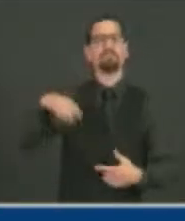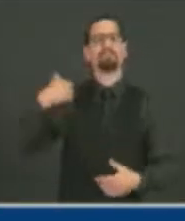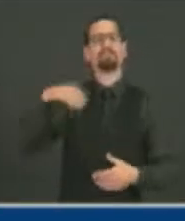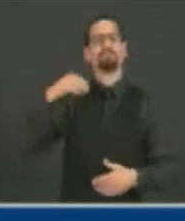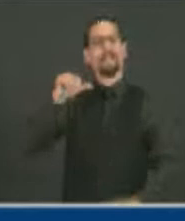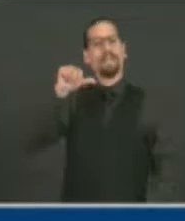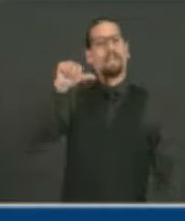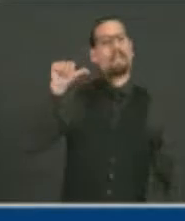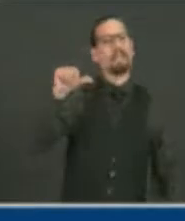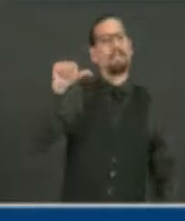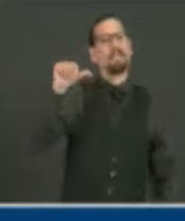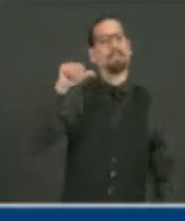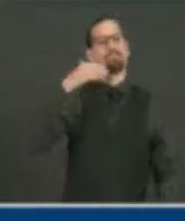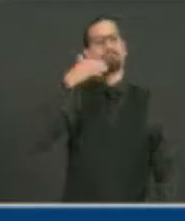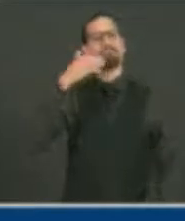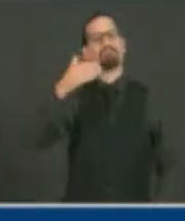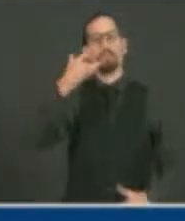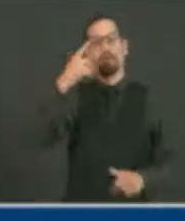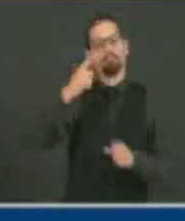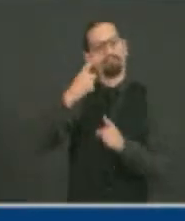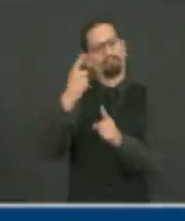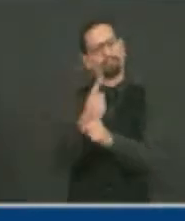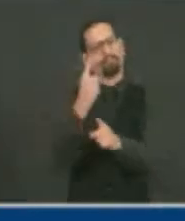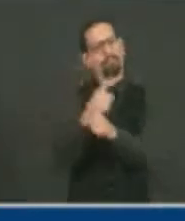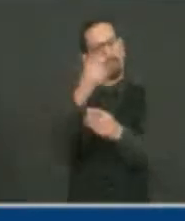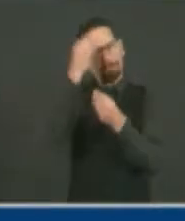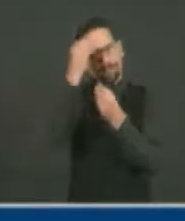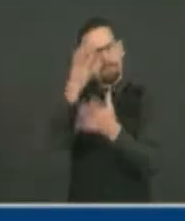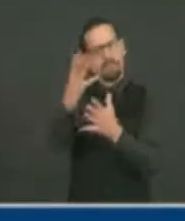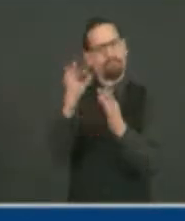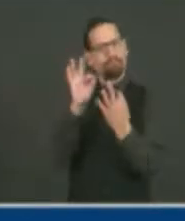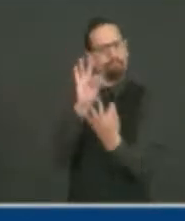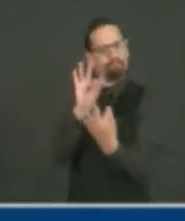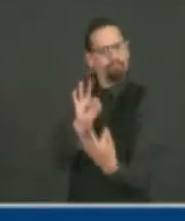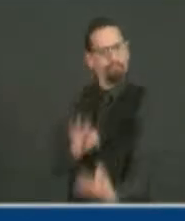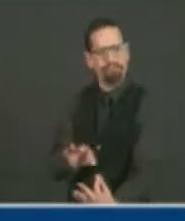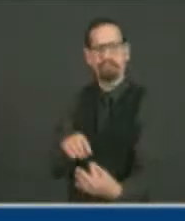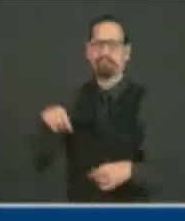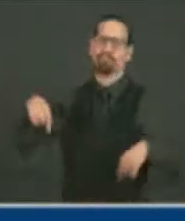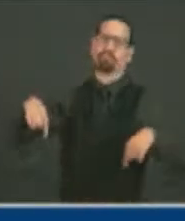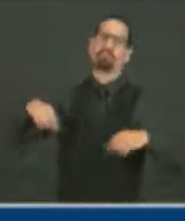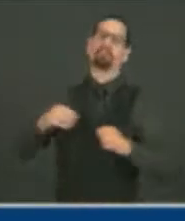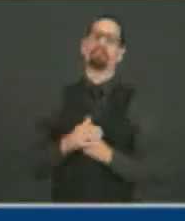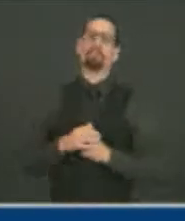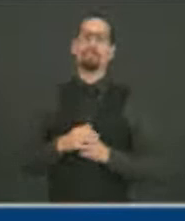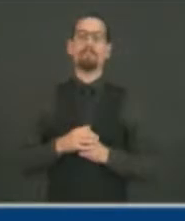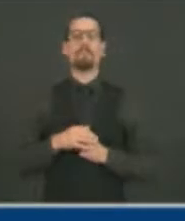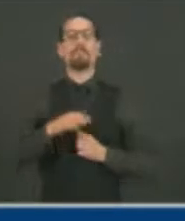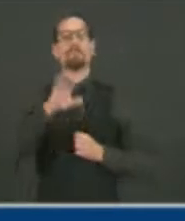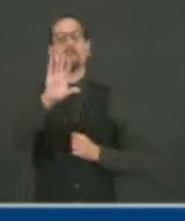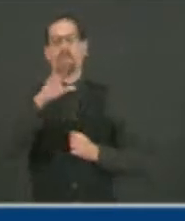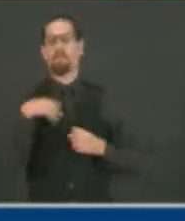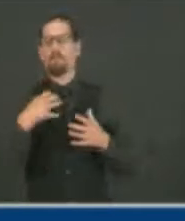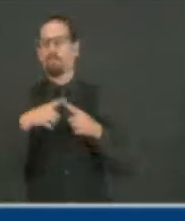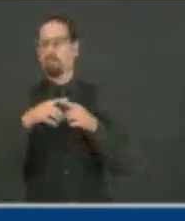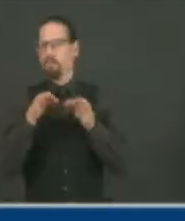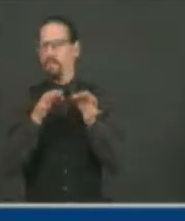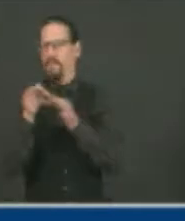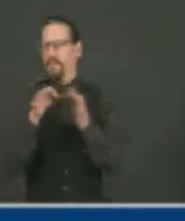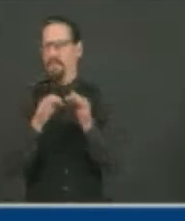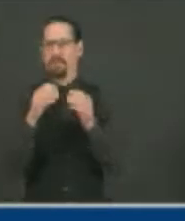provide it to you in a more relevant way and more data so you can use it in your lives.